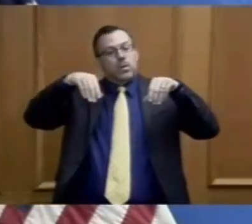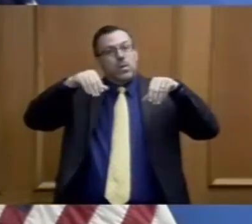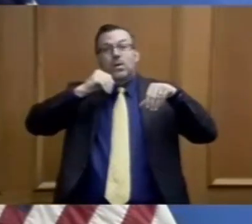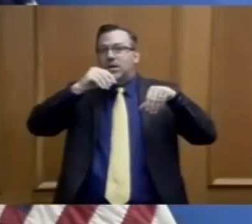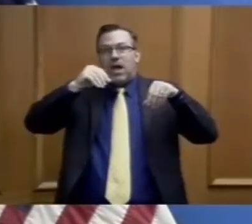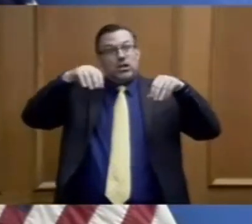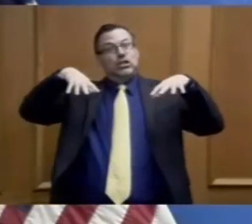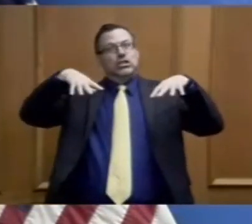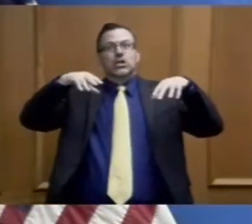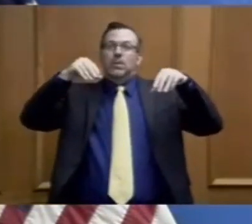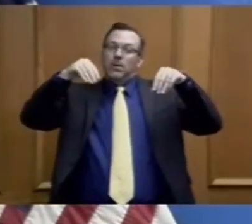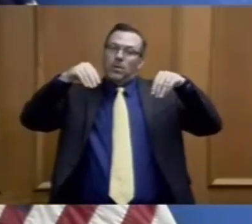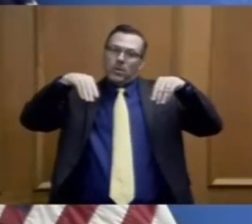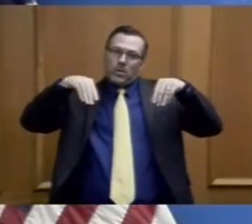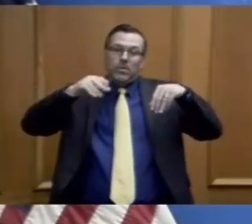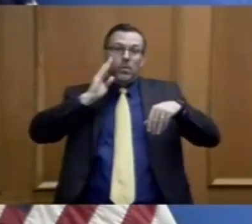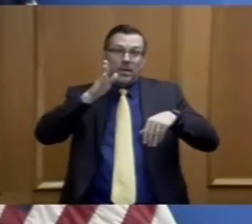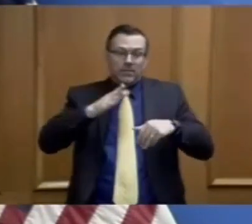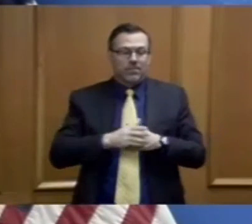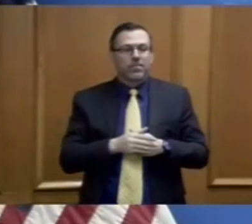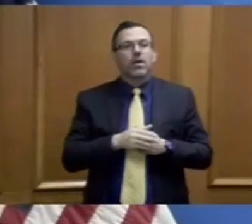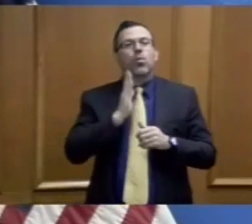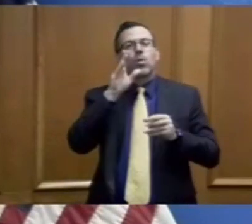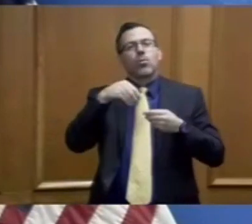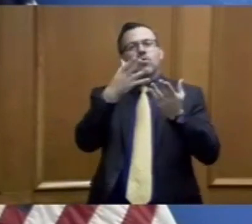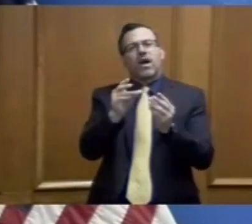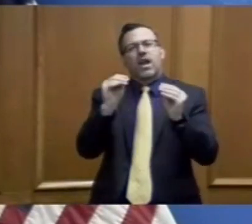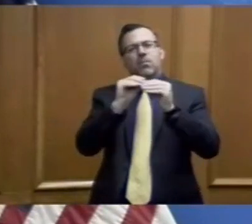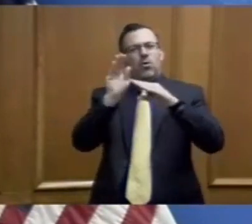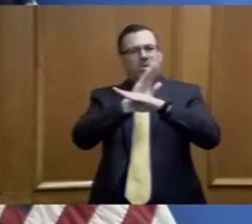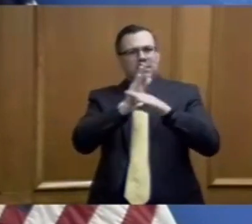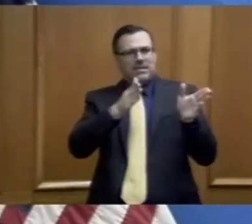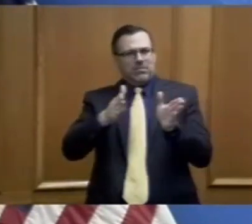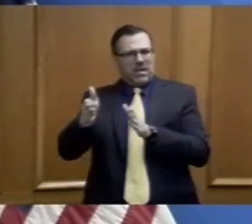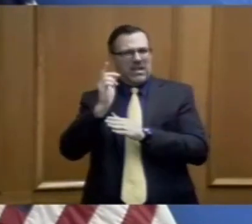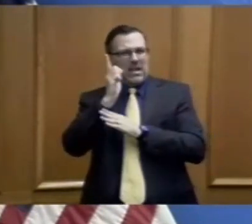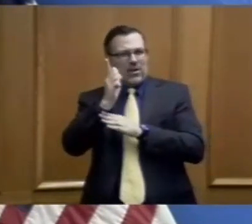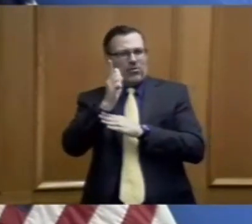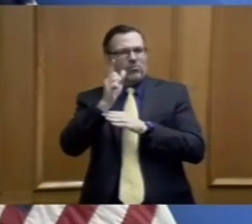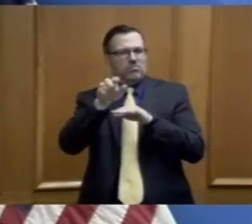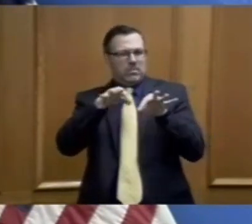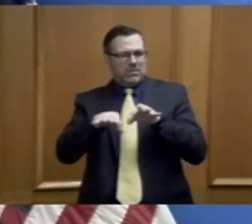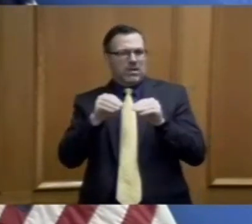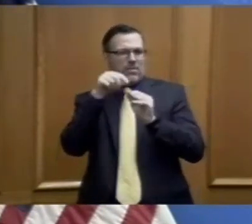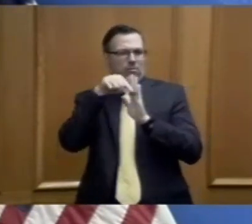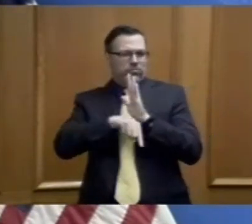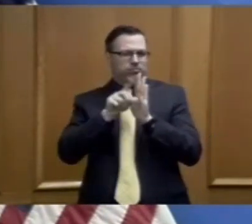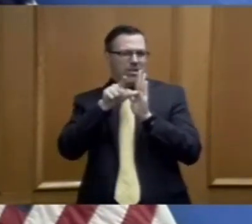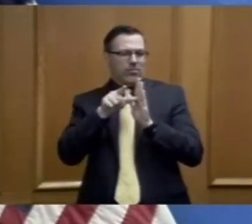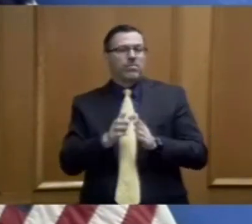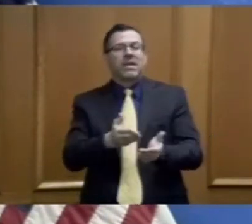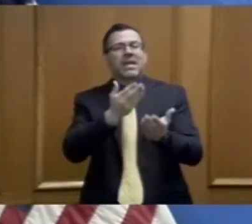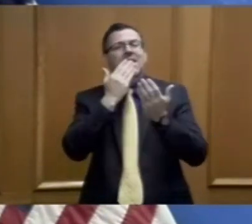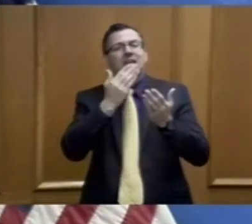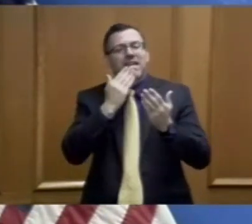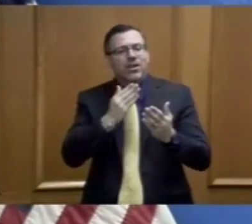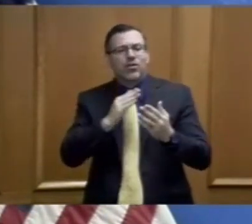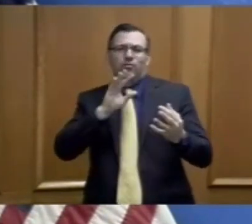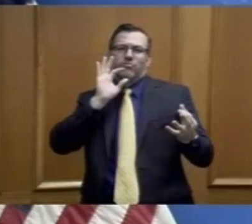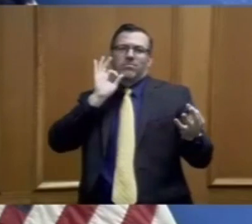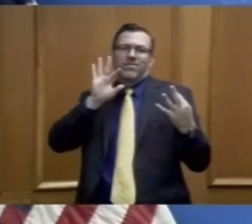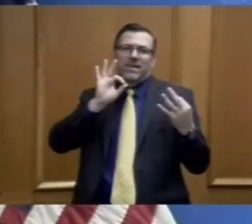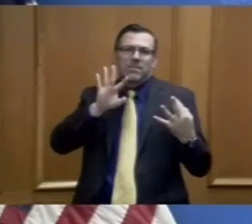be provided over the upcoming days. So I want to say thank you. Thank you for the feedback from the health